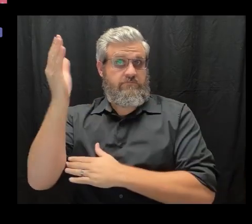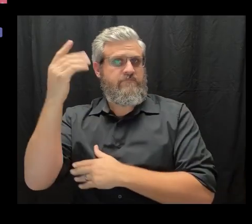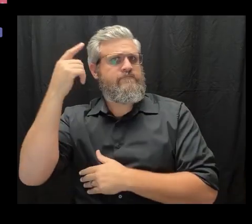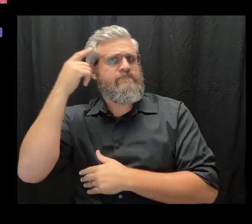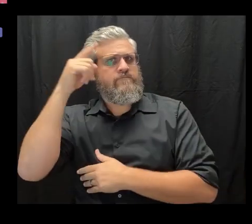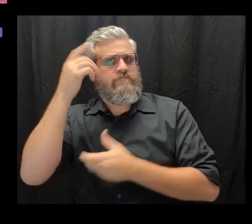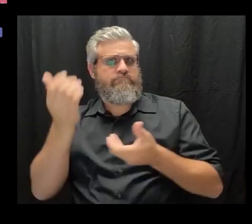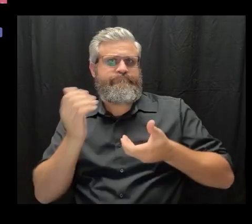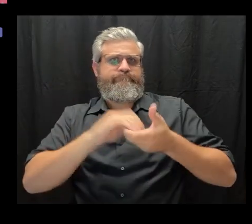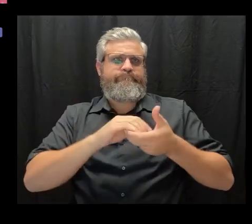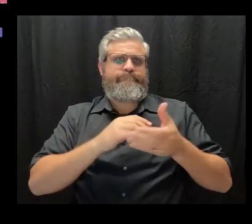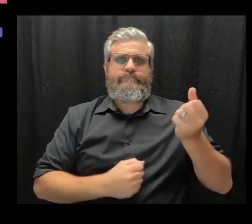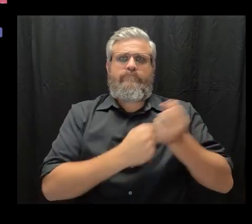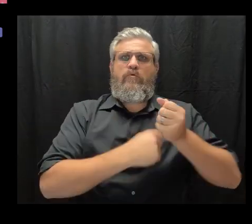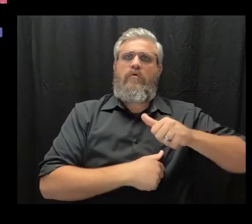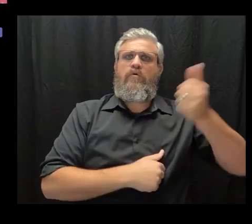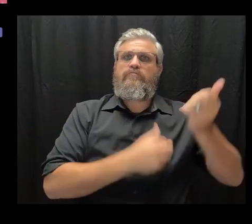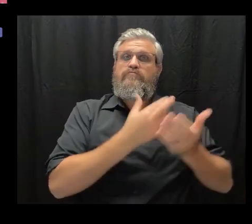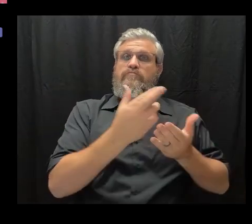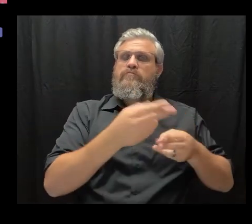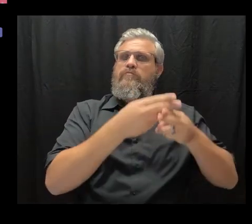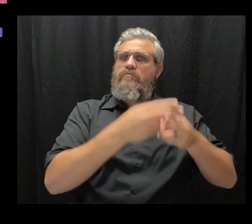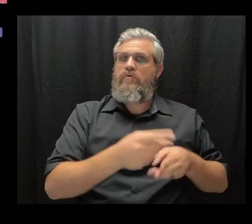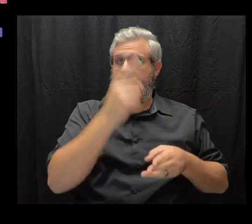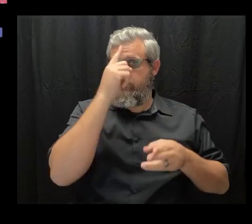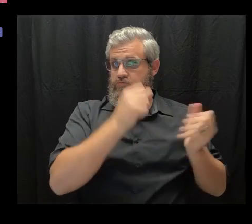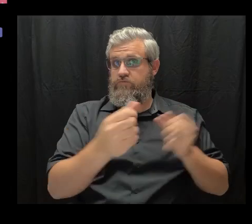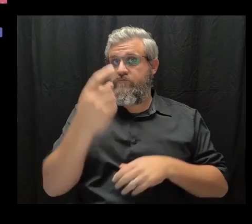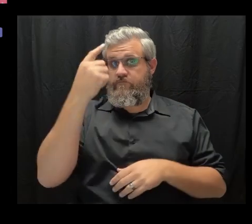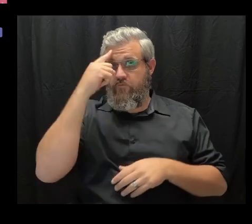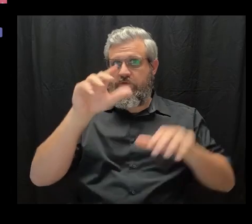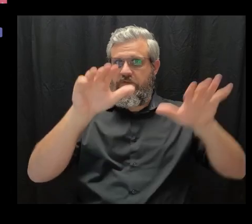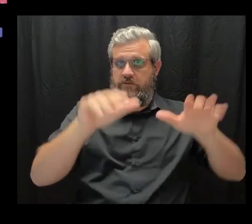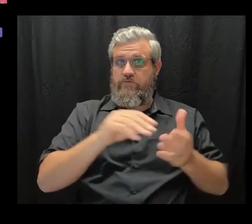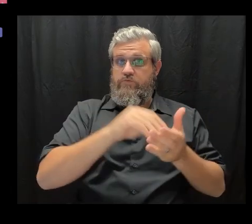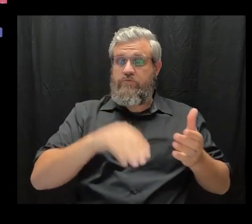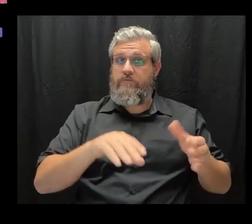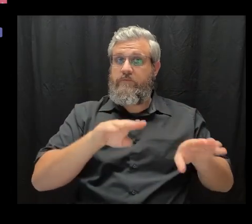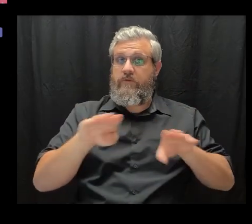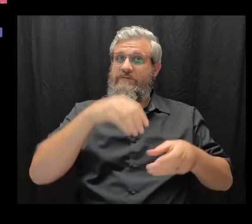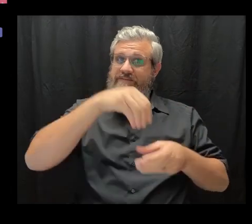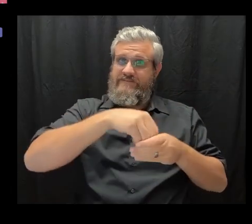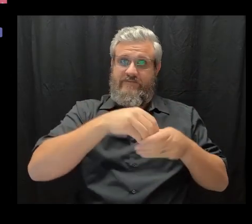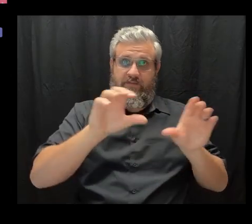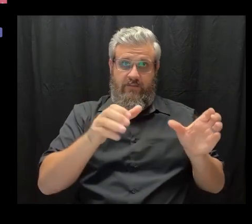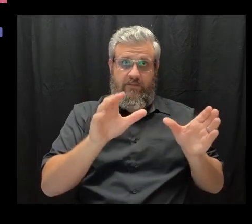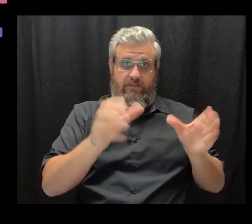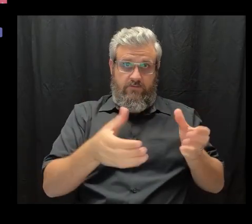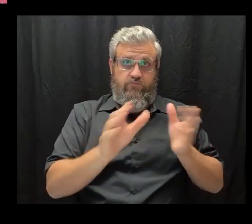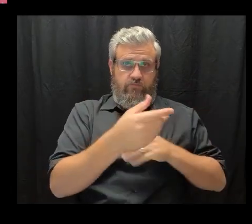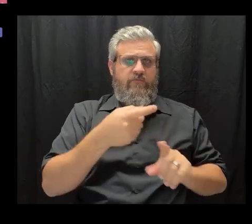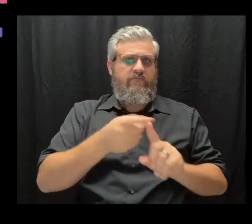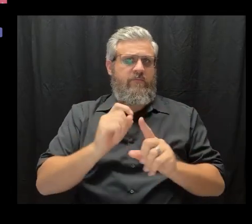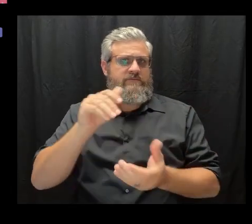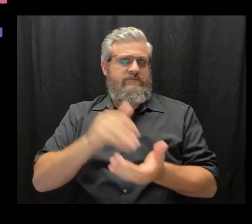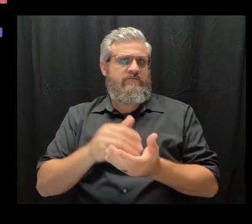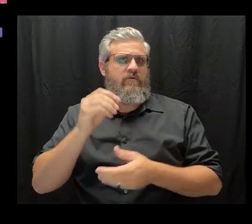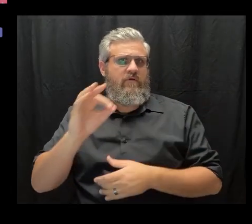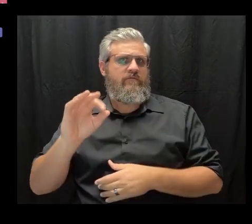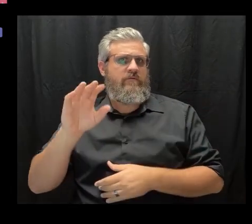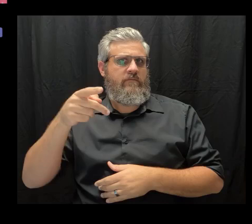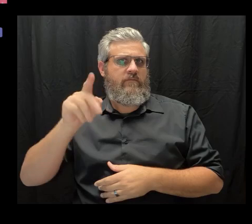the resource Strategies for De-Escalating Student Behavior in the Classroom from the Center of PBIS. To